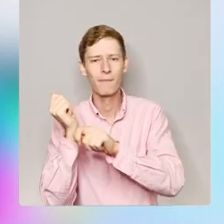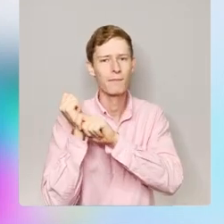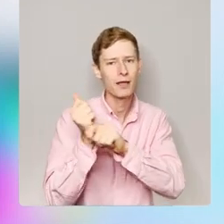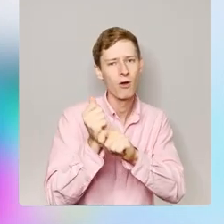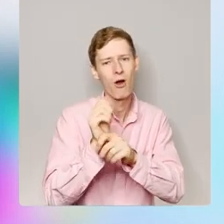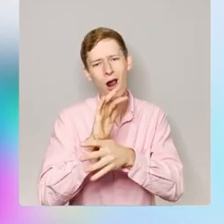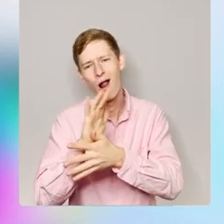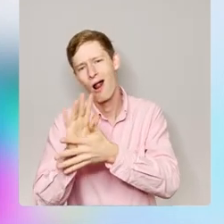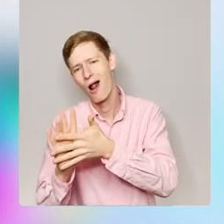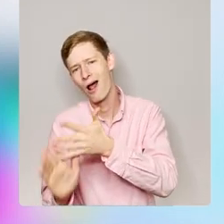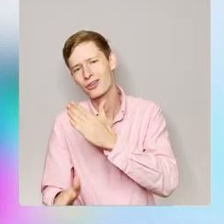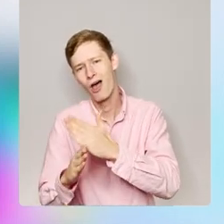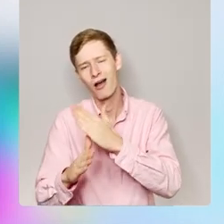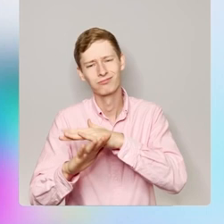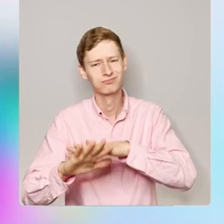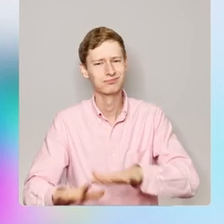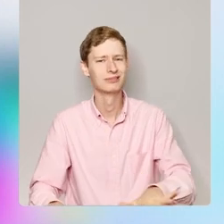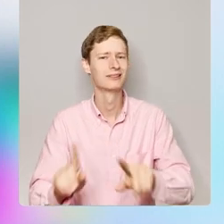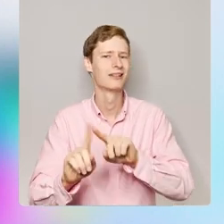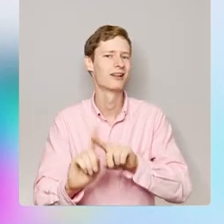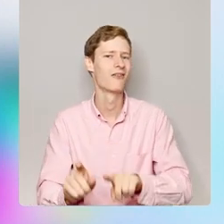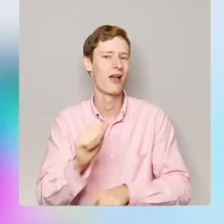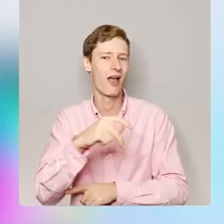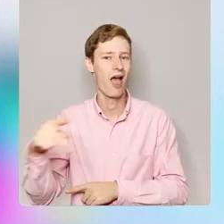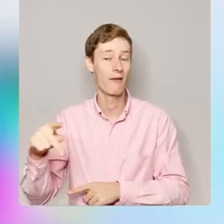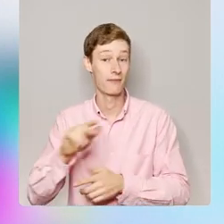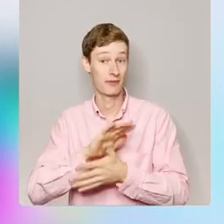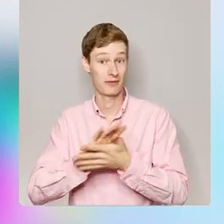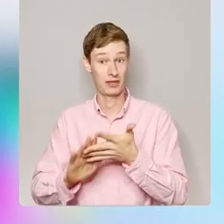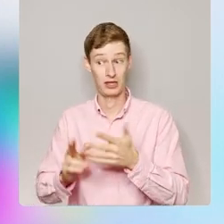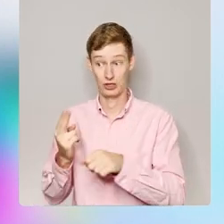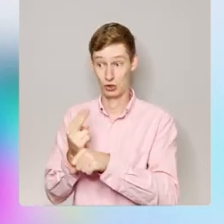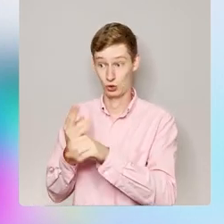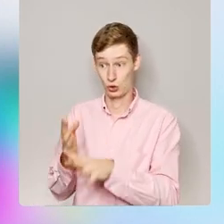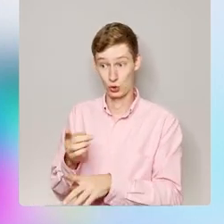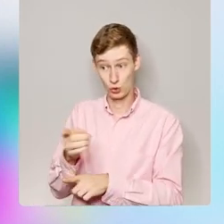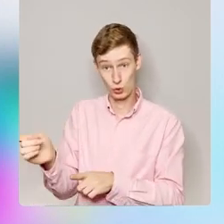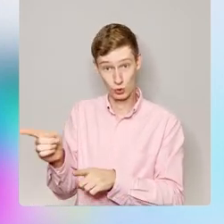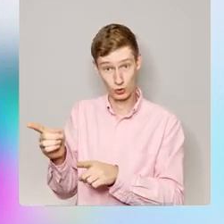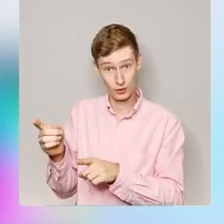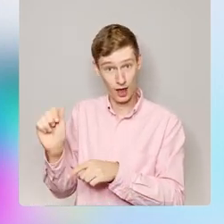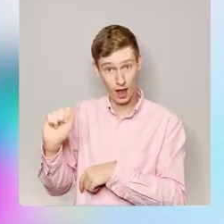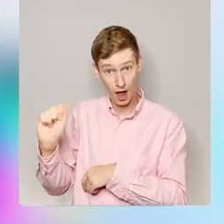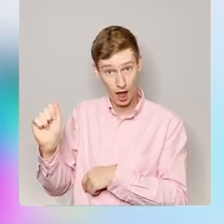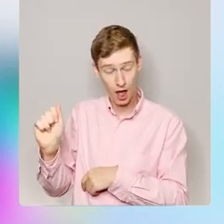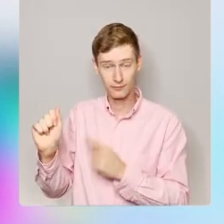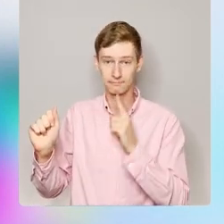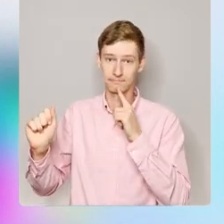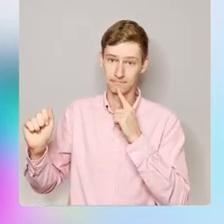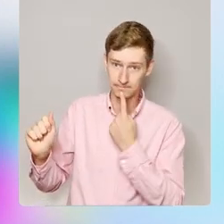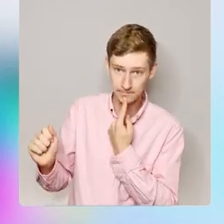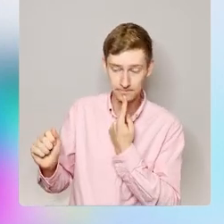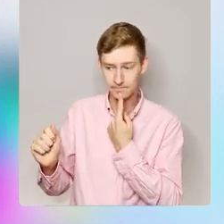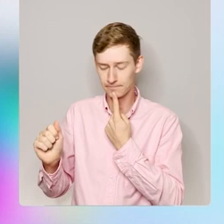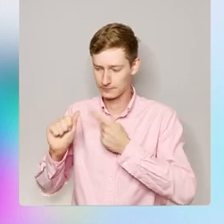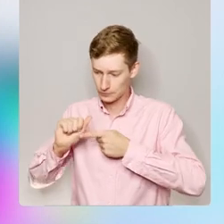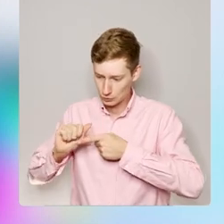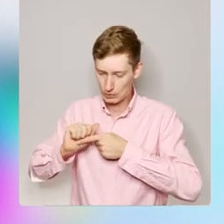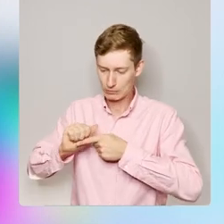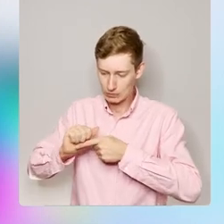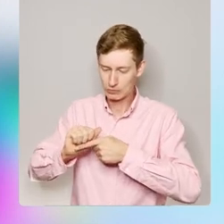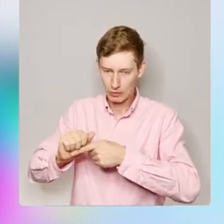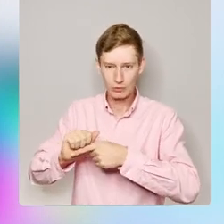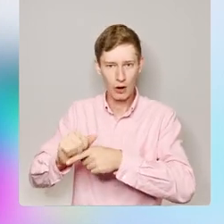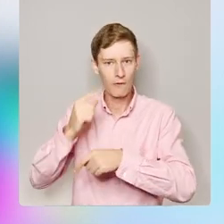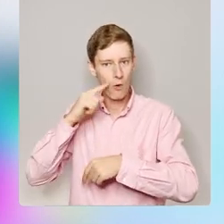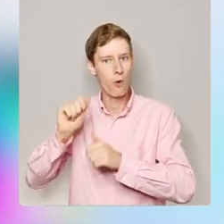offer community-building experiences. These users represent serious players who spend significant time and resources